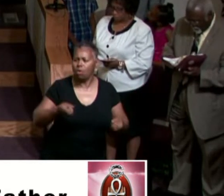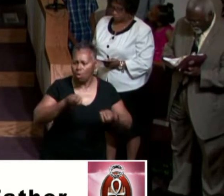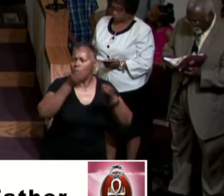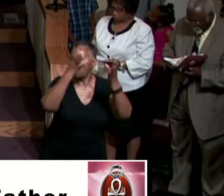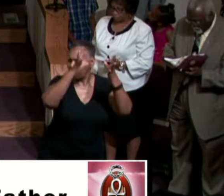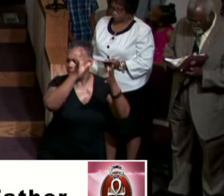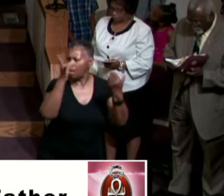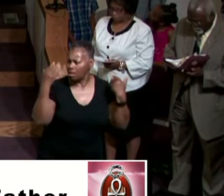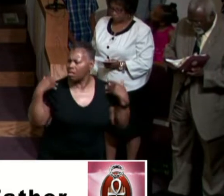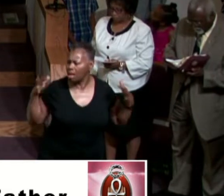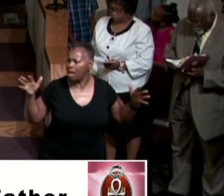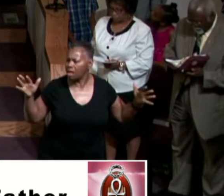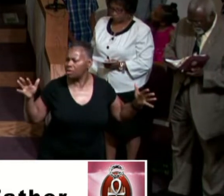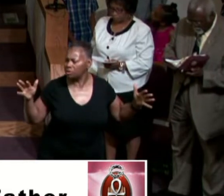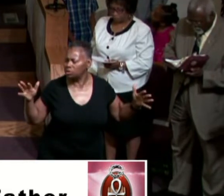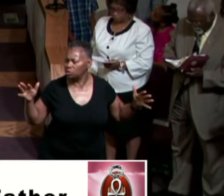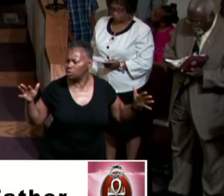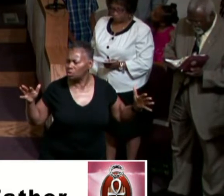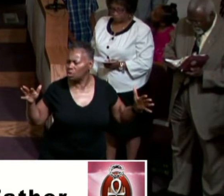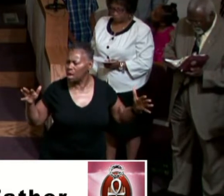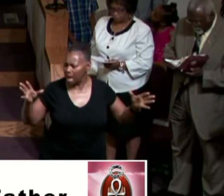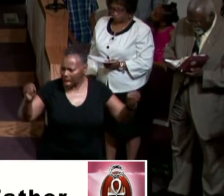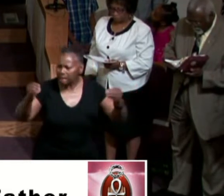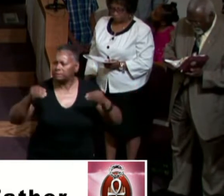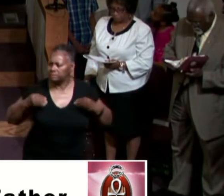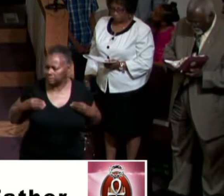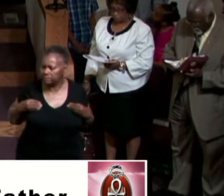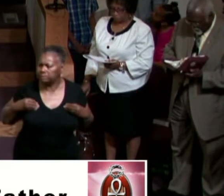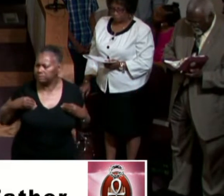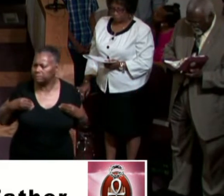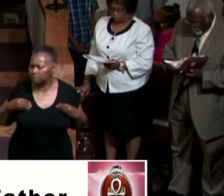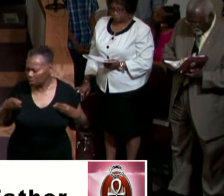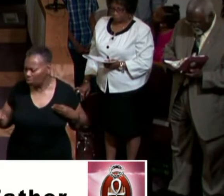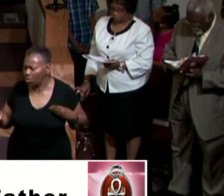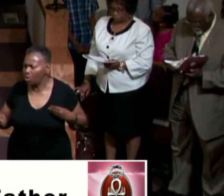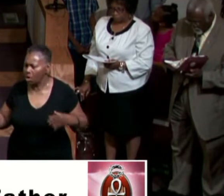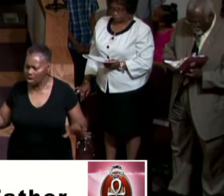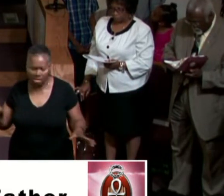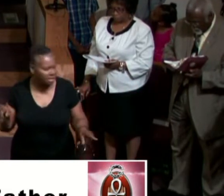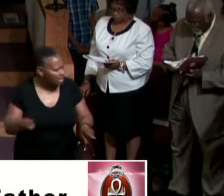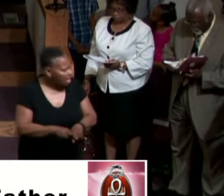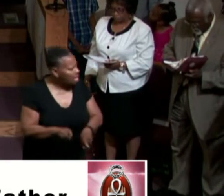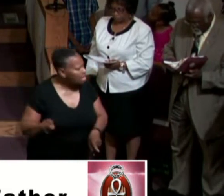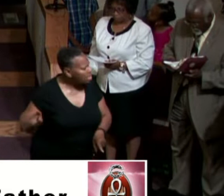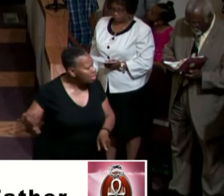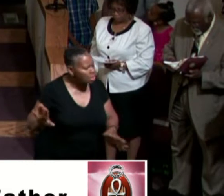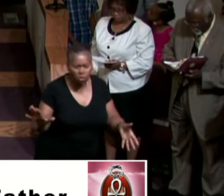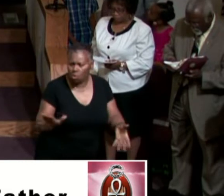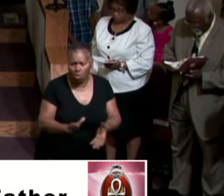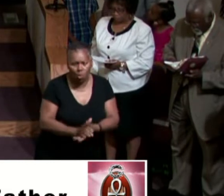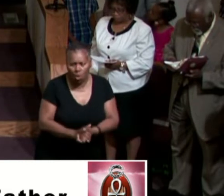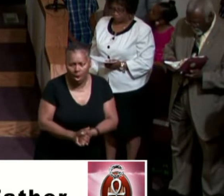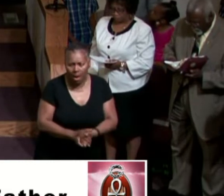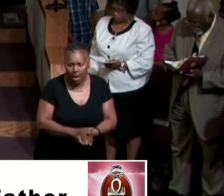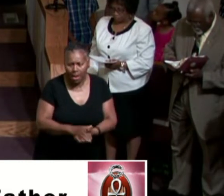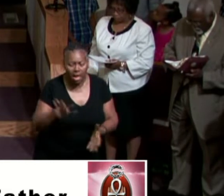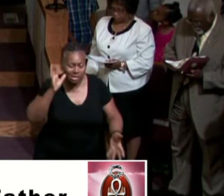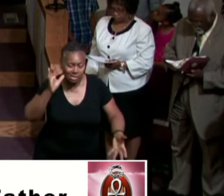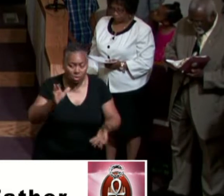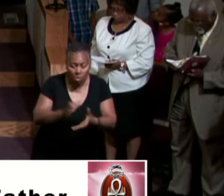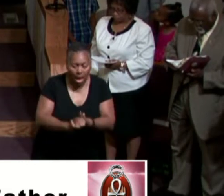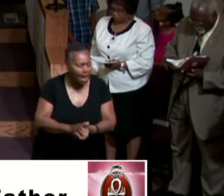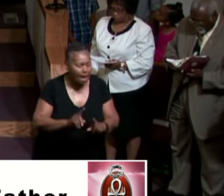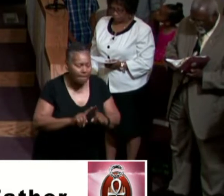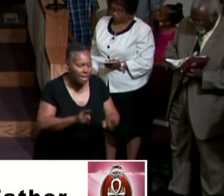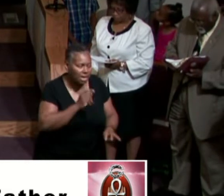Lord commanded and took Mary as his wife. But he did not have sexual relations with her until after